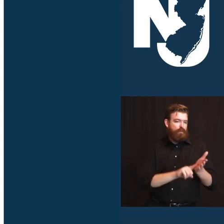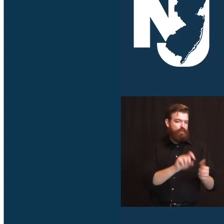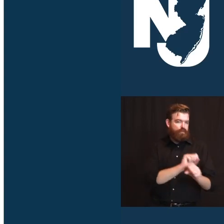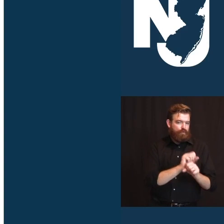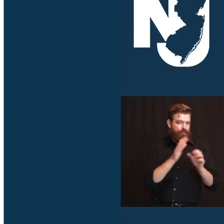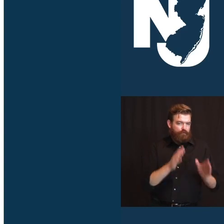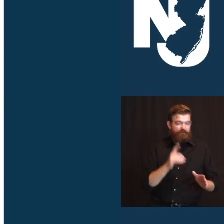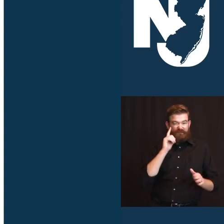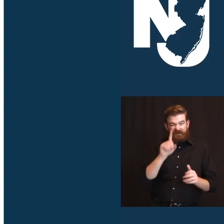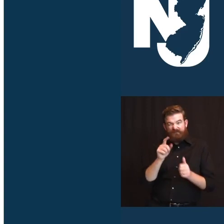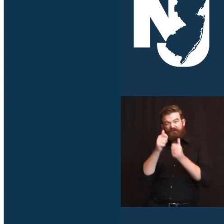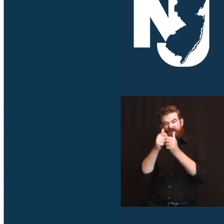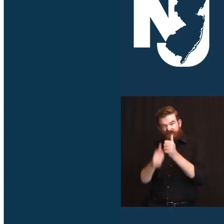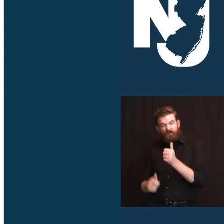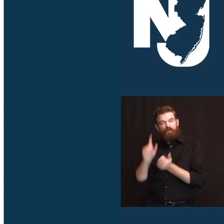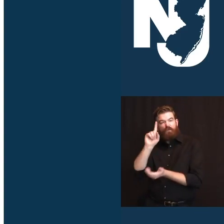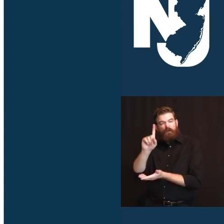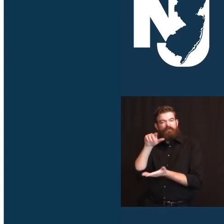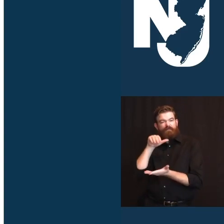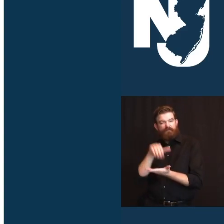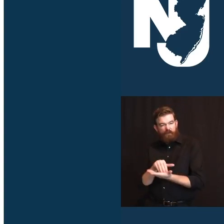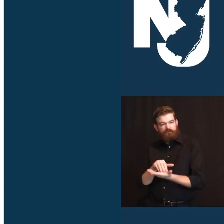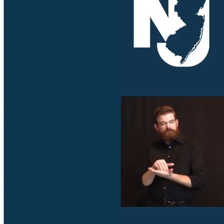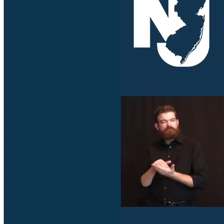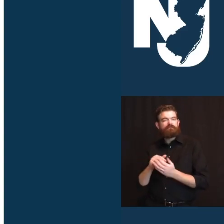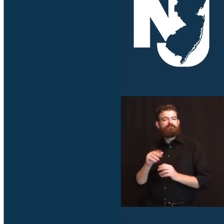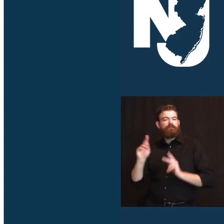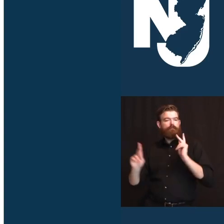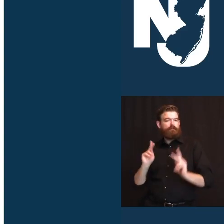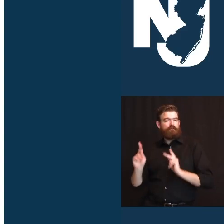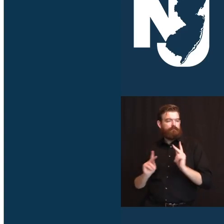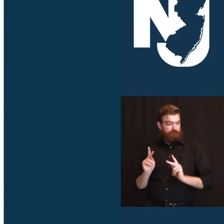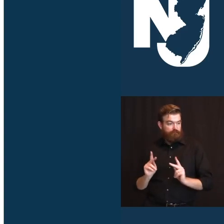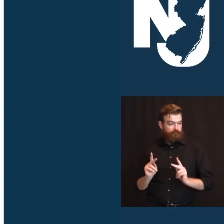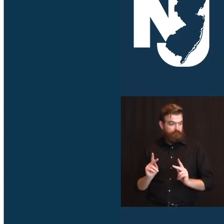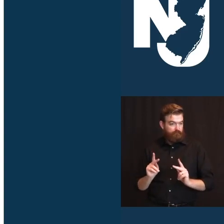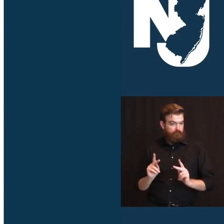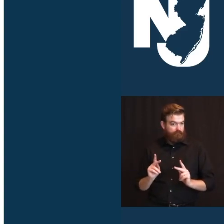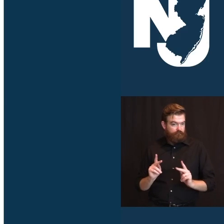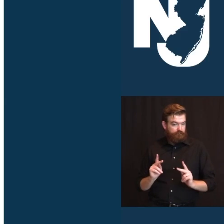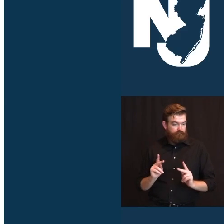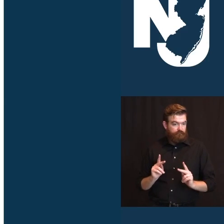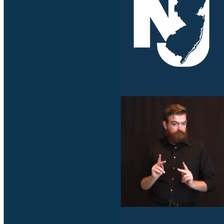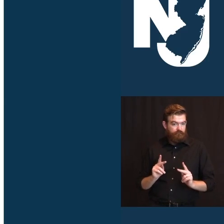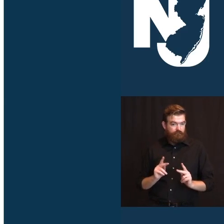every 100,000 residents. As of now, we can say with